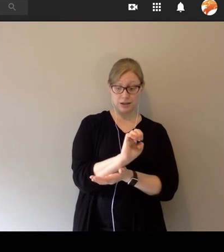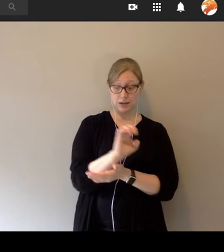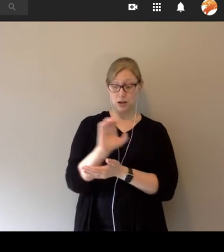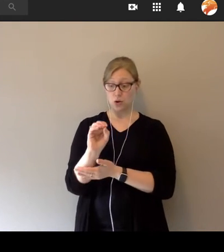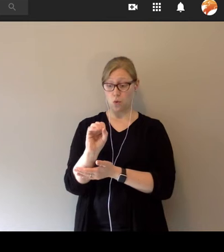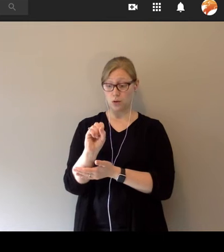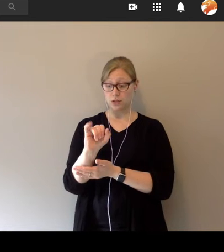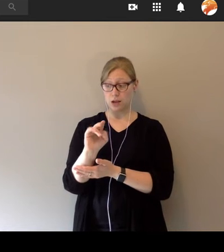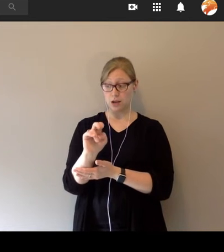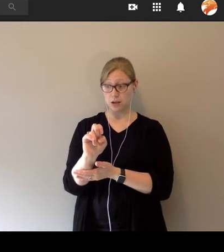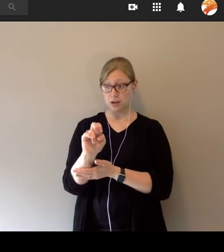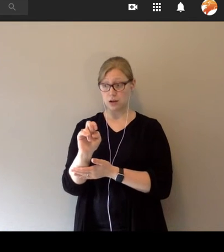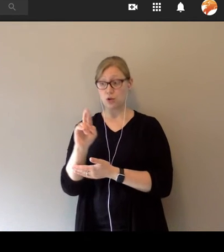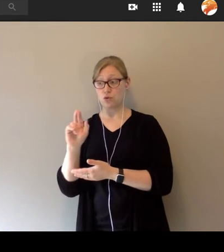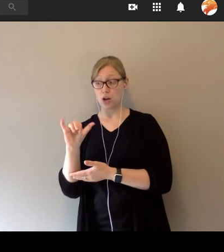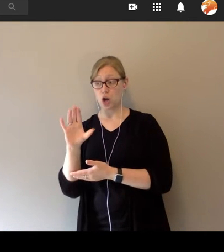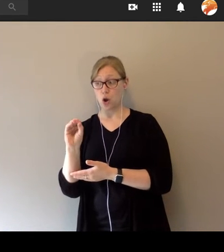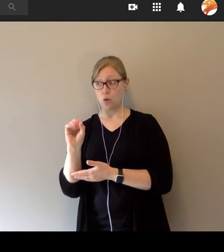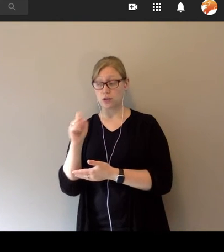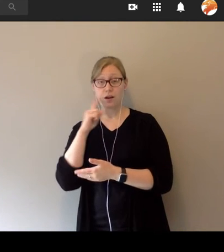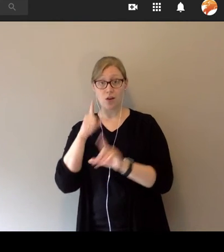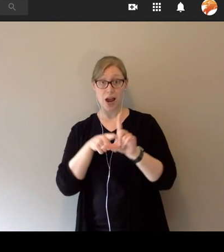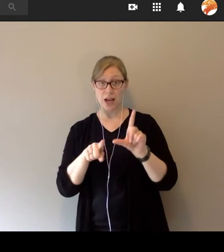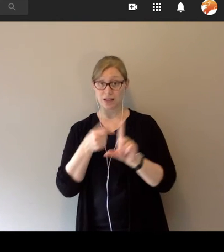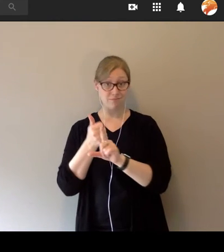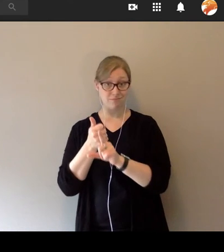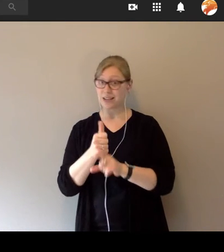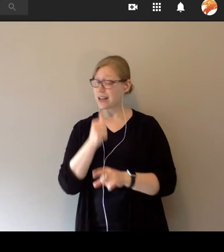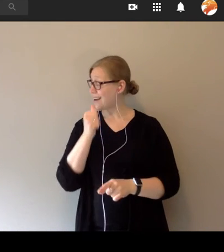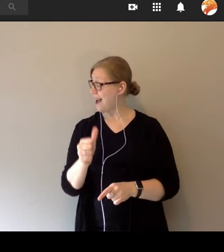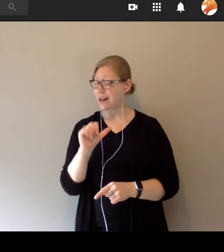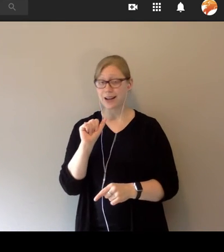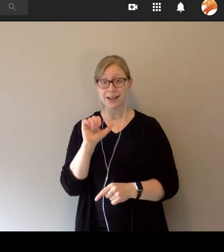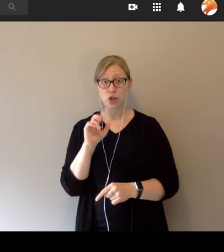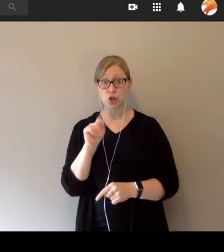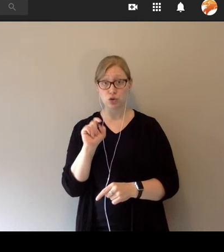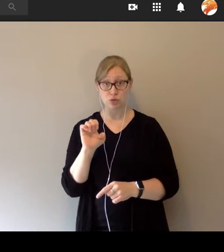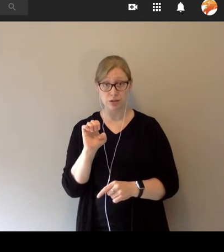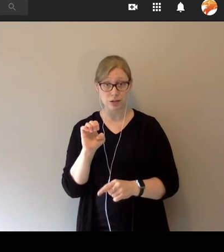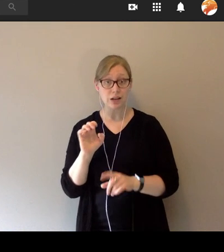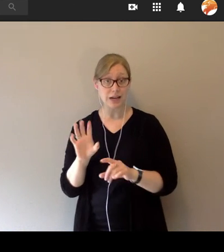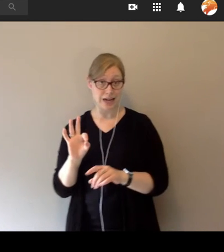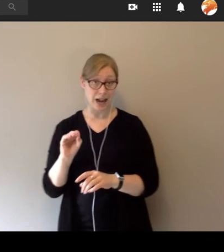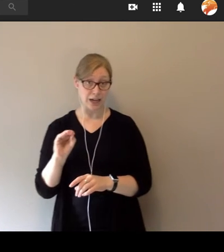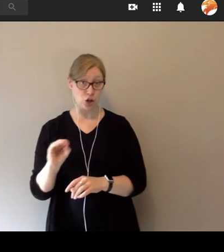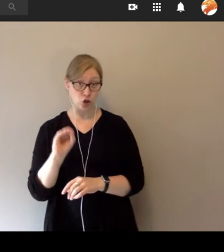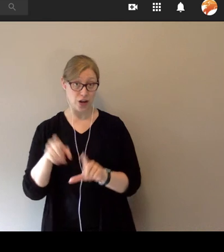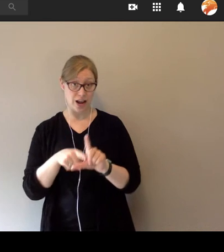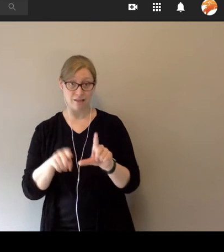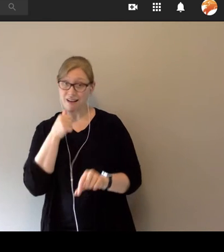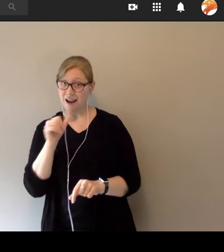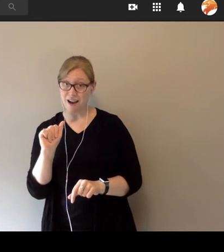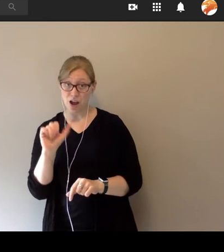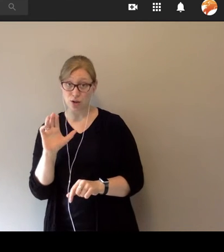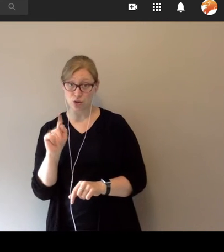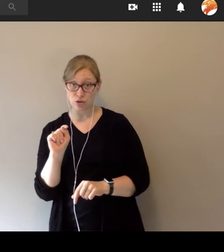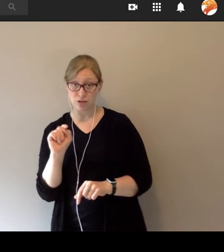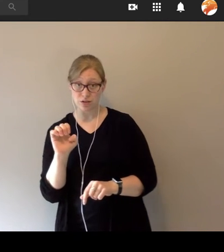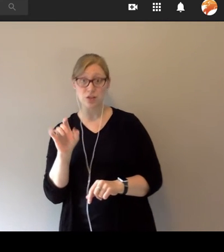for angles that were not acute angles. So we now know what the sine and cosine is for a 90-degree